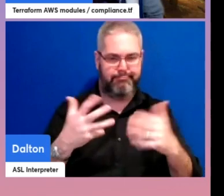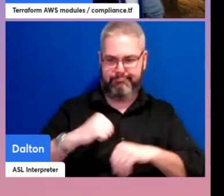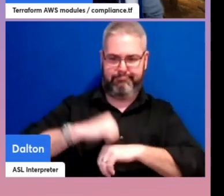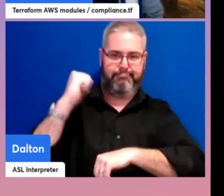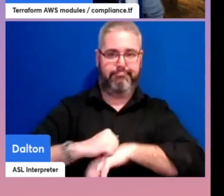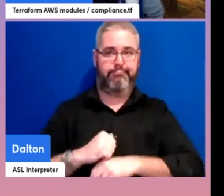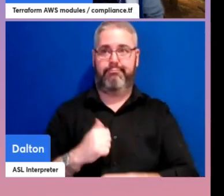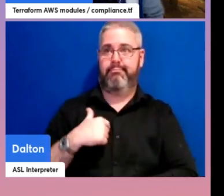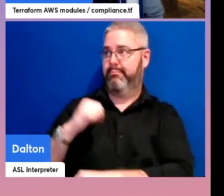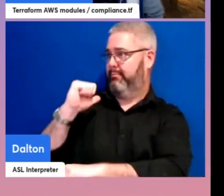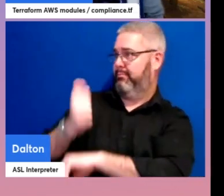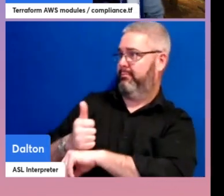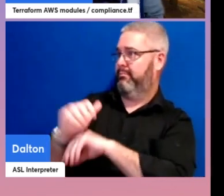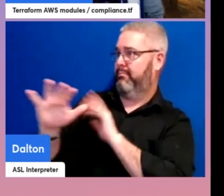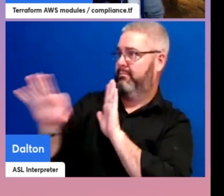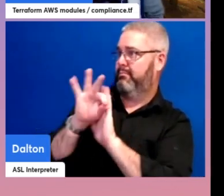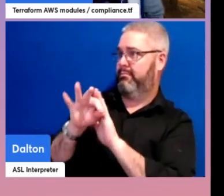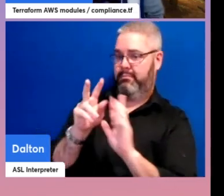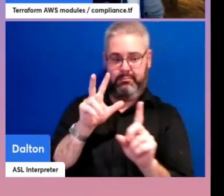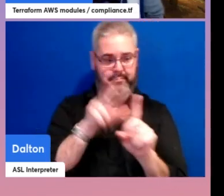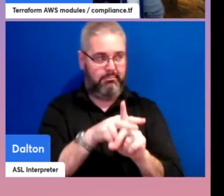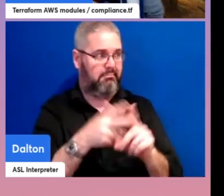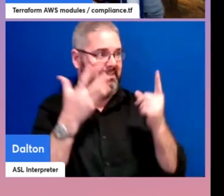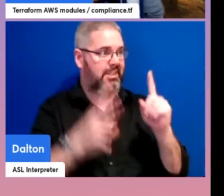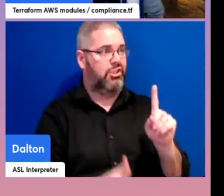one, encrypt everything,